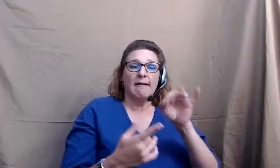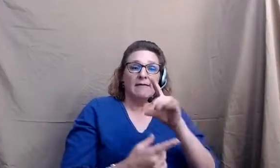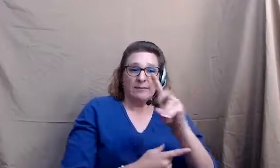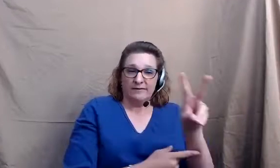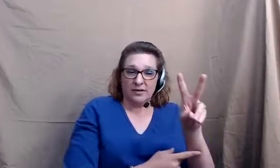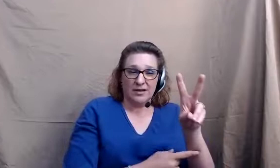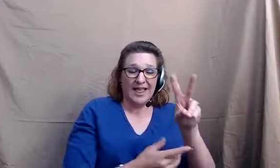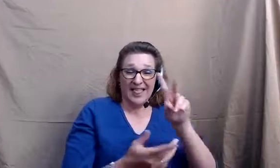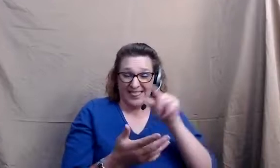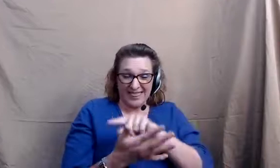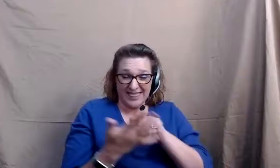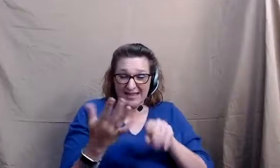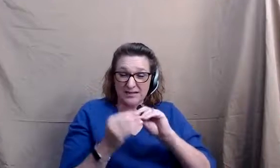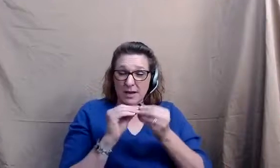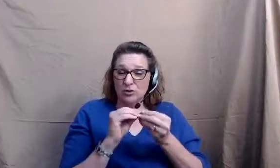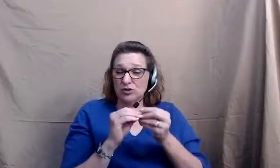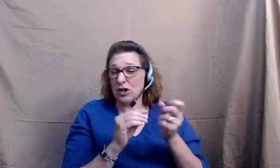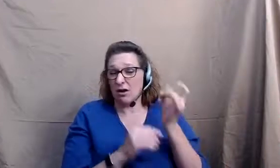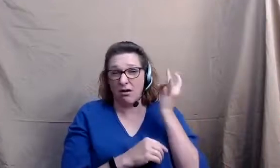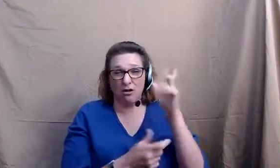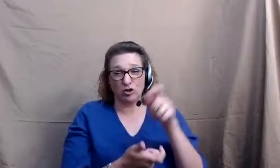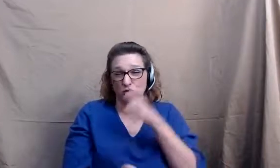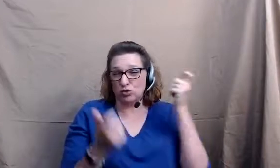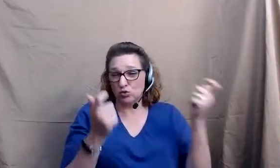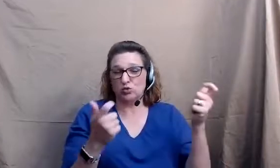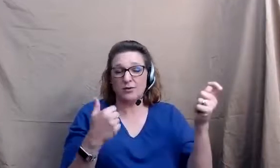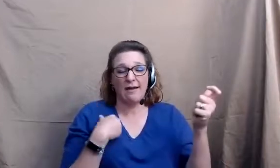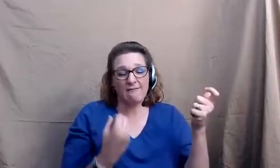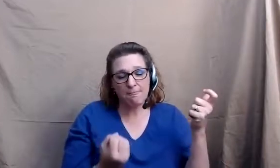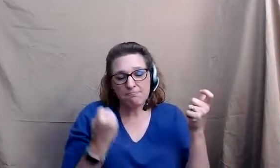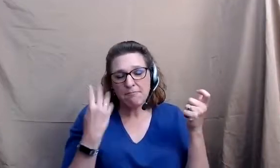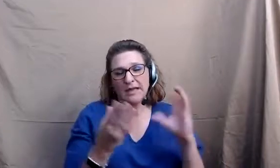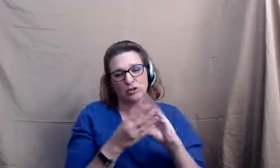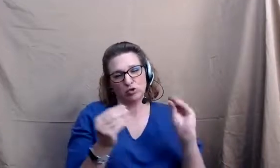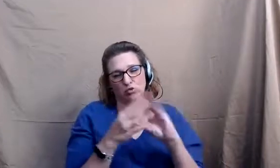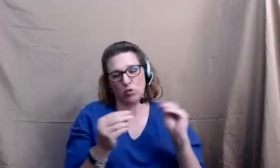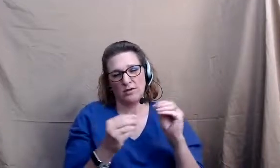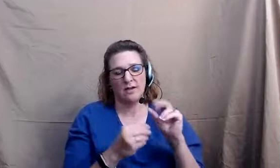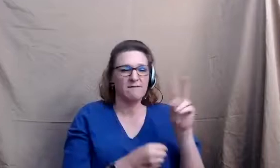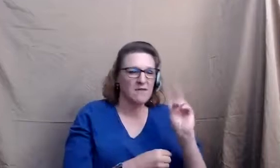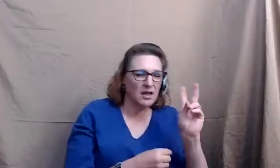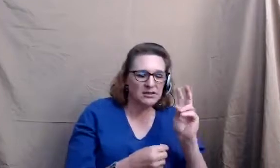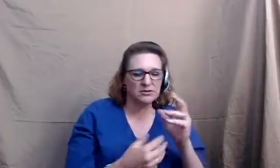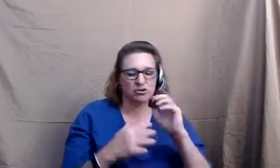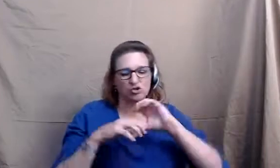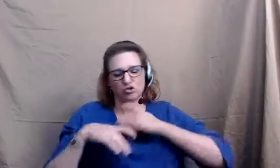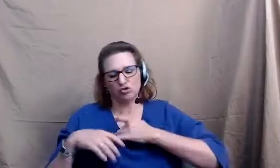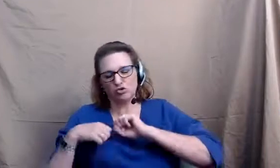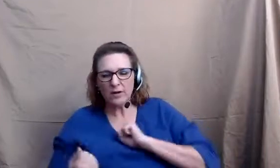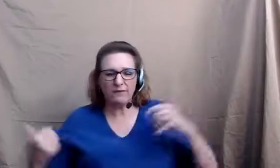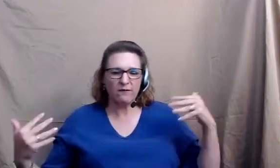huge numbers that contain devastating individual stories of violence, grief, fear, and lives